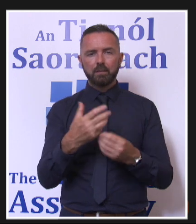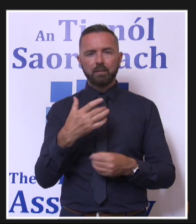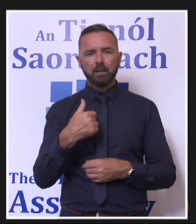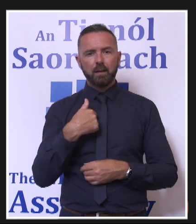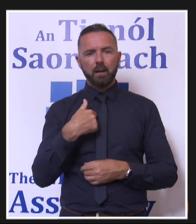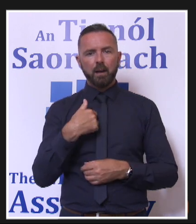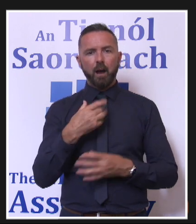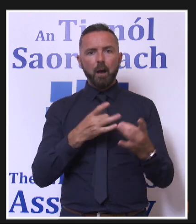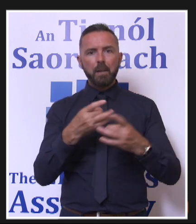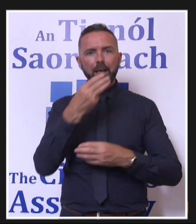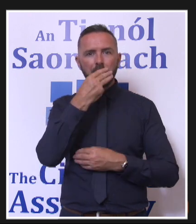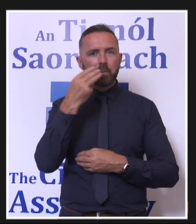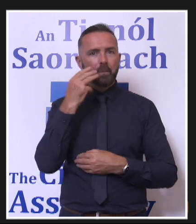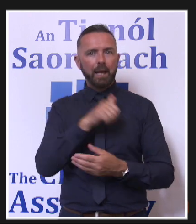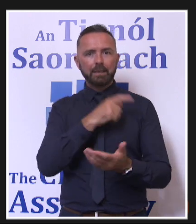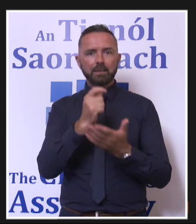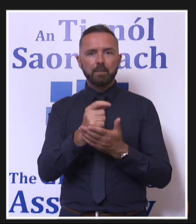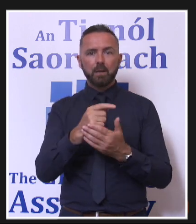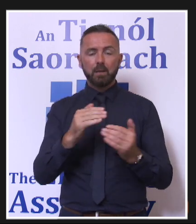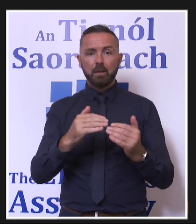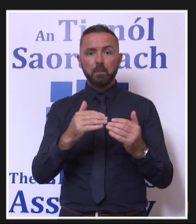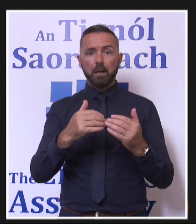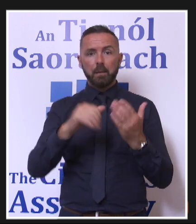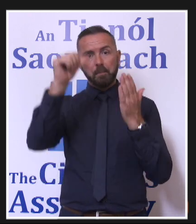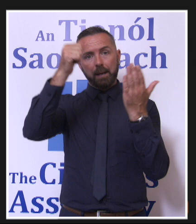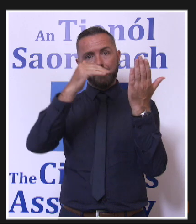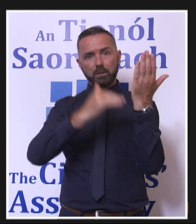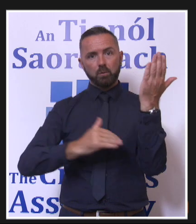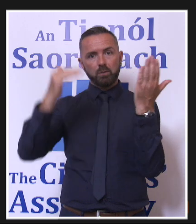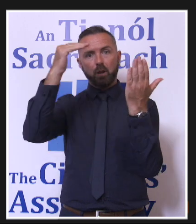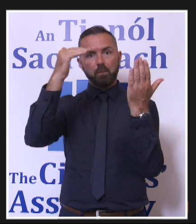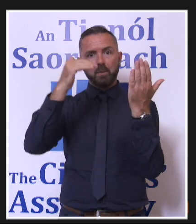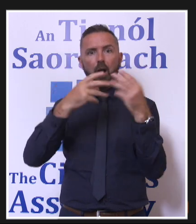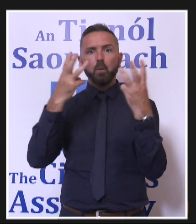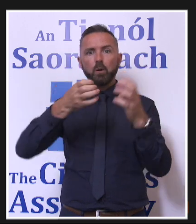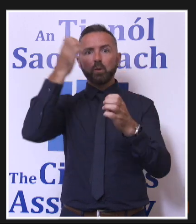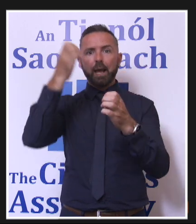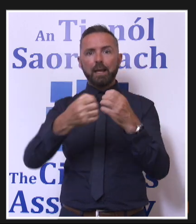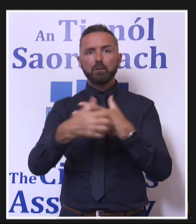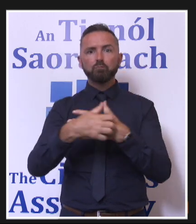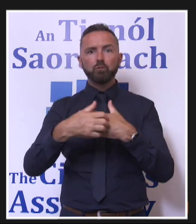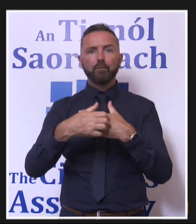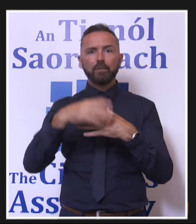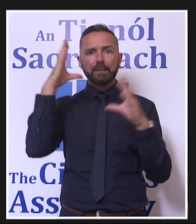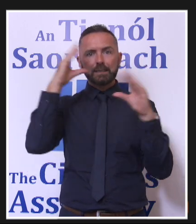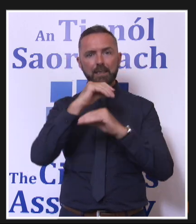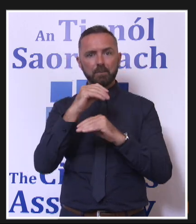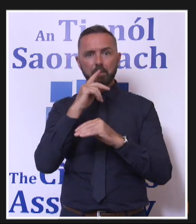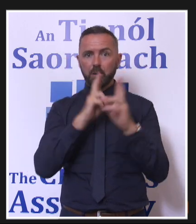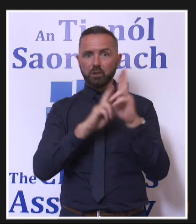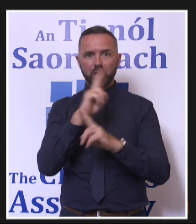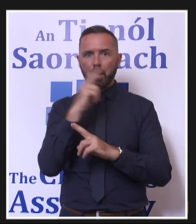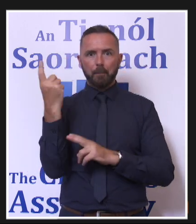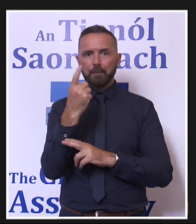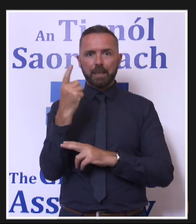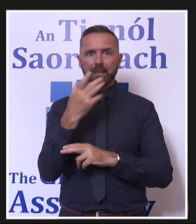rash promise. I said, at the top of my manifesto, we would end rough sleeping. When it shouldn't really be a rash promise, should it? Because surely in this